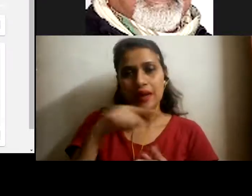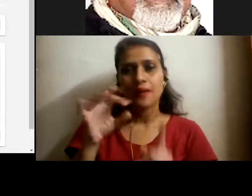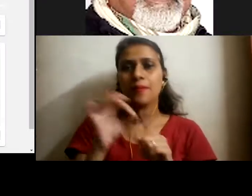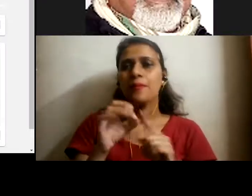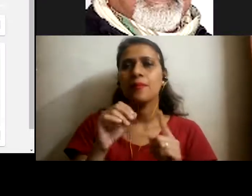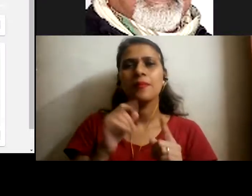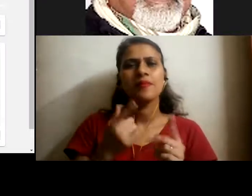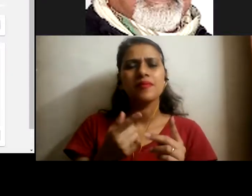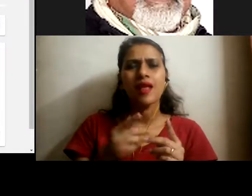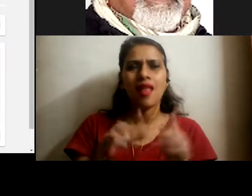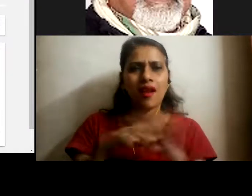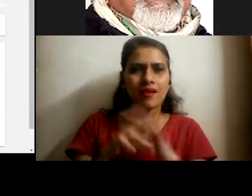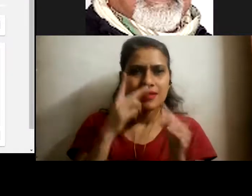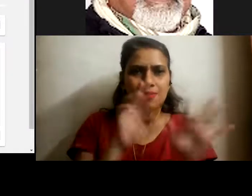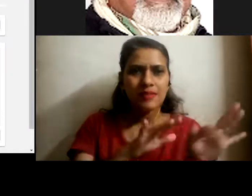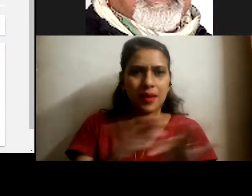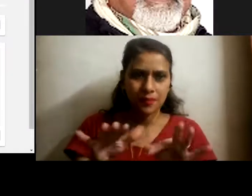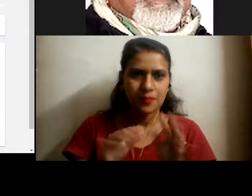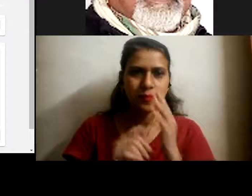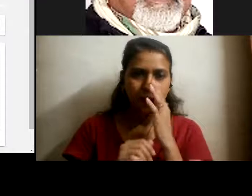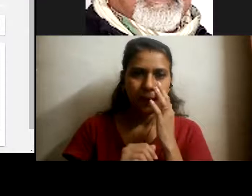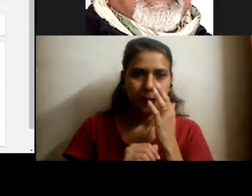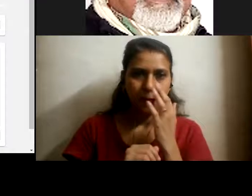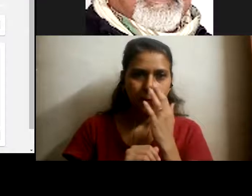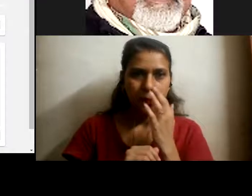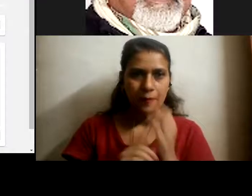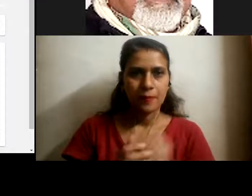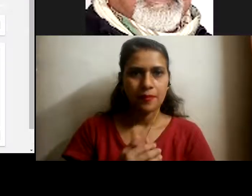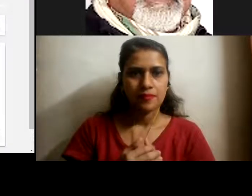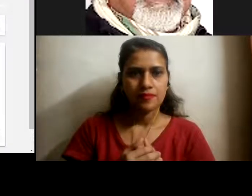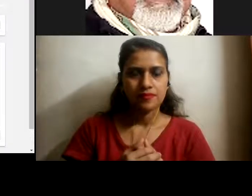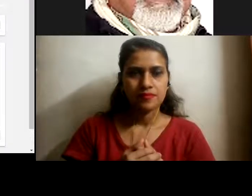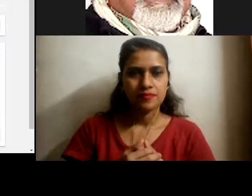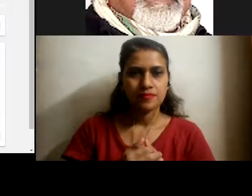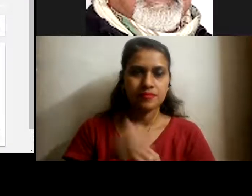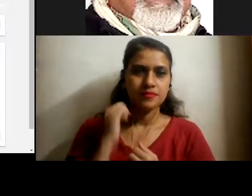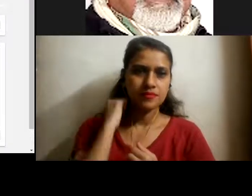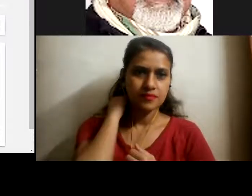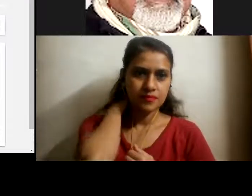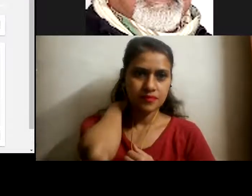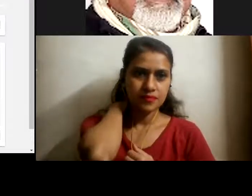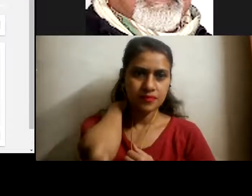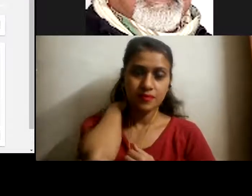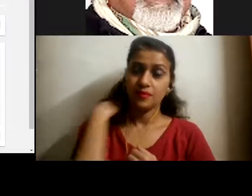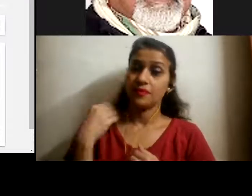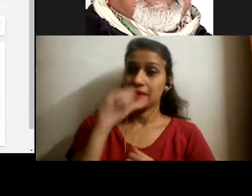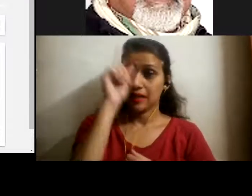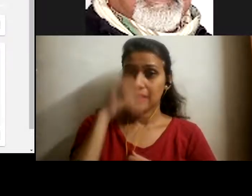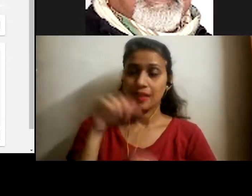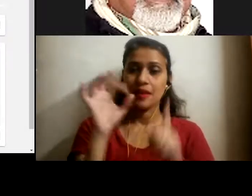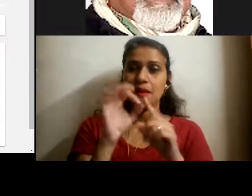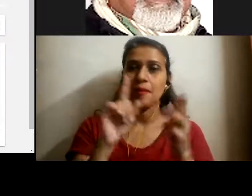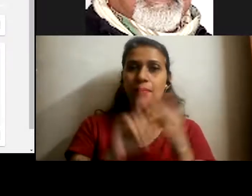into Indian Penal Code. One interesting thing that I found here was it isn't termed as Indian Penal Code, and it is just termed as Penal